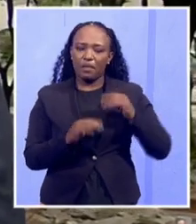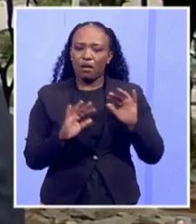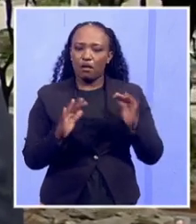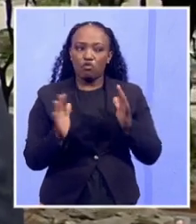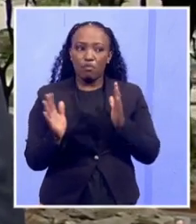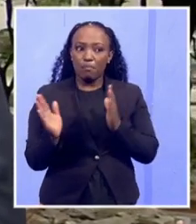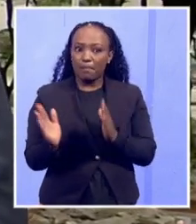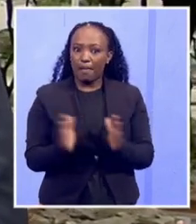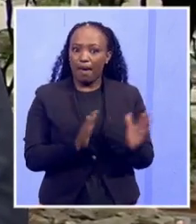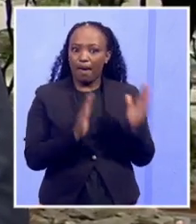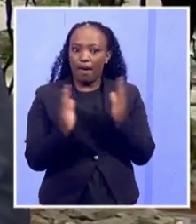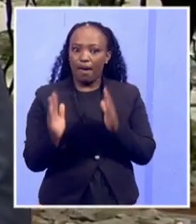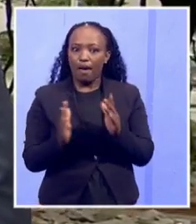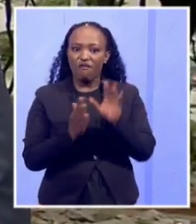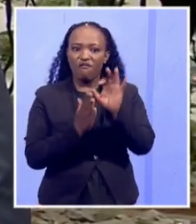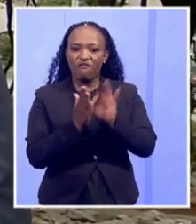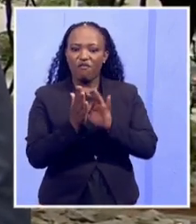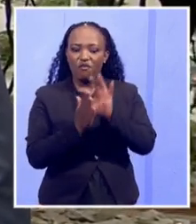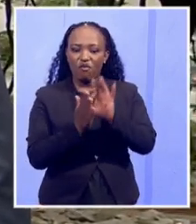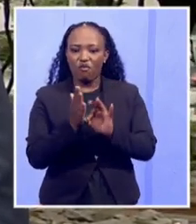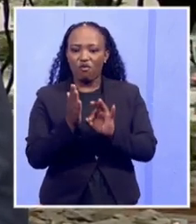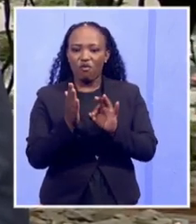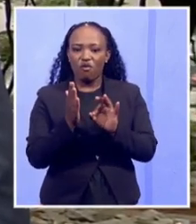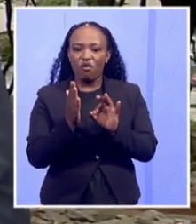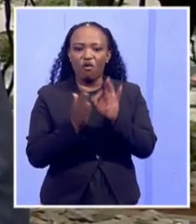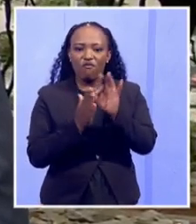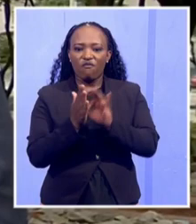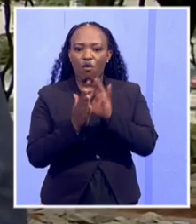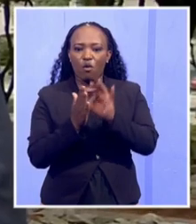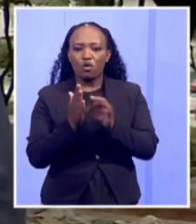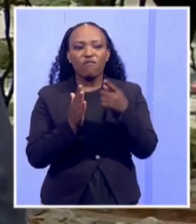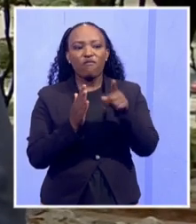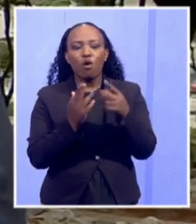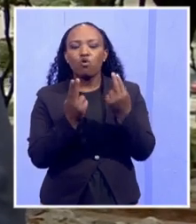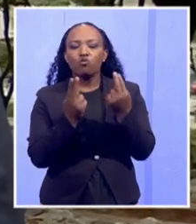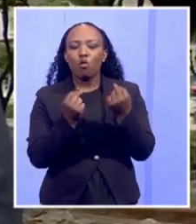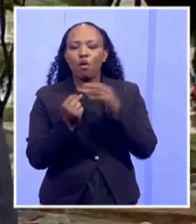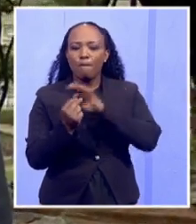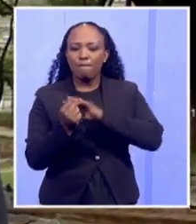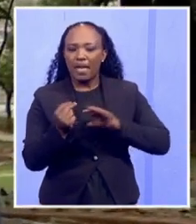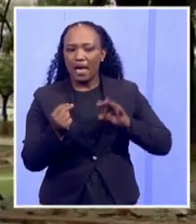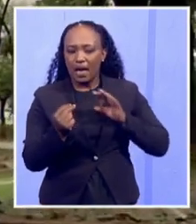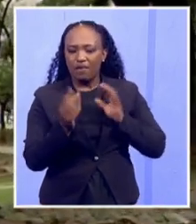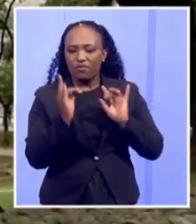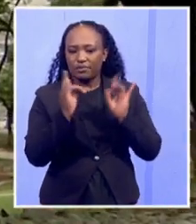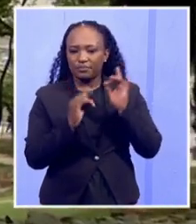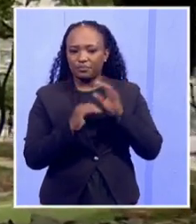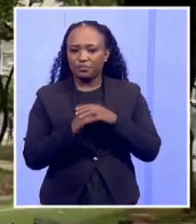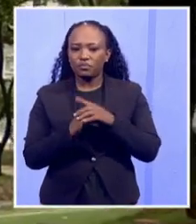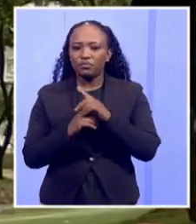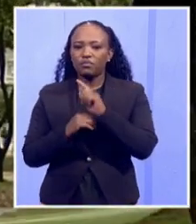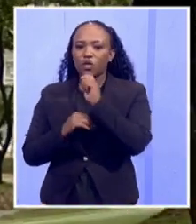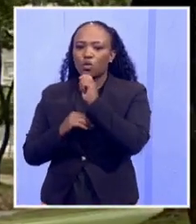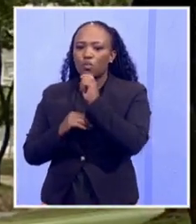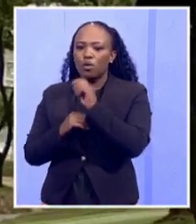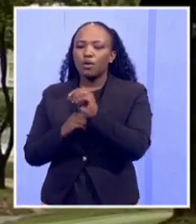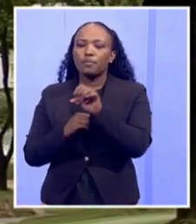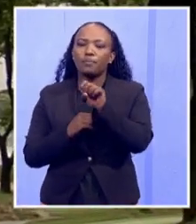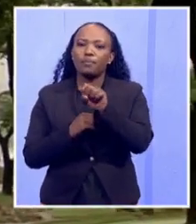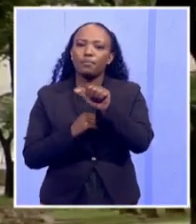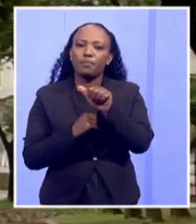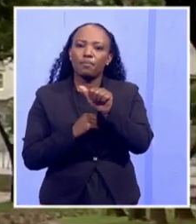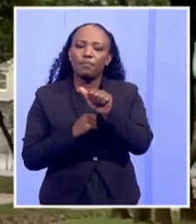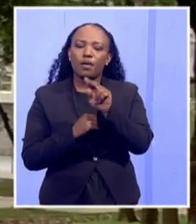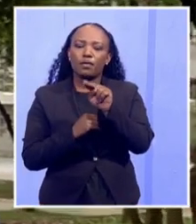this vote of, not vote of no confidence, but a vote for a new mayor of the city? Good morning, Samkele, and good morning to your viewers. As